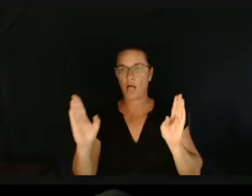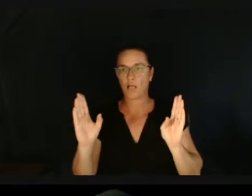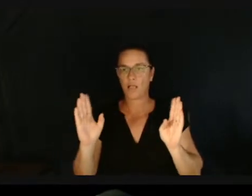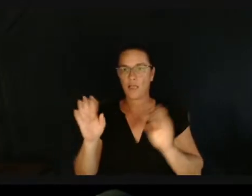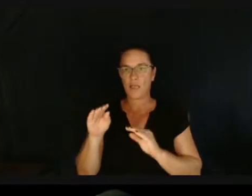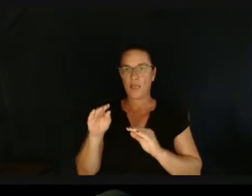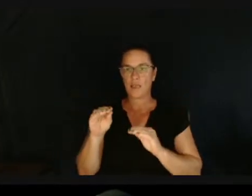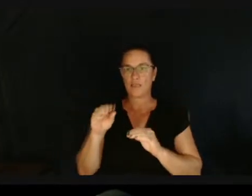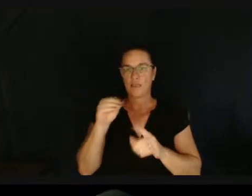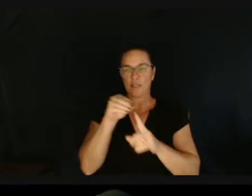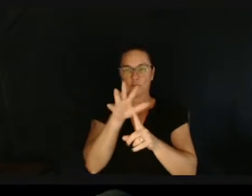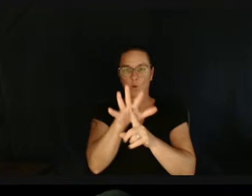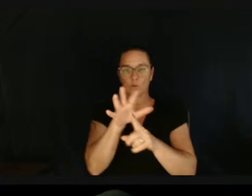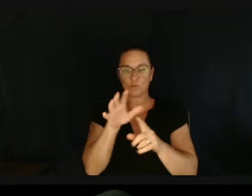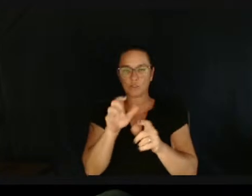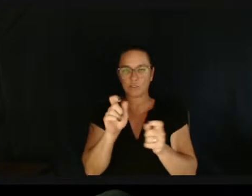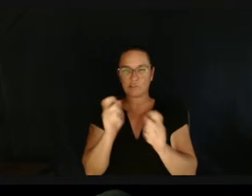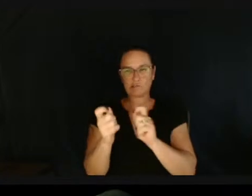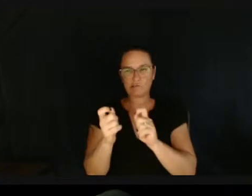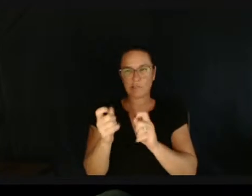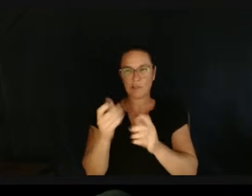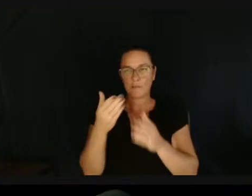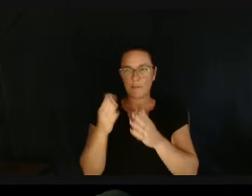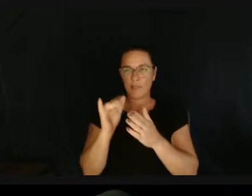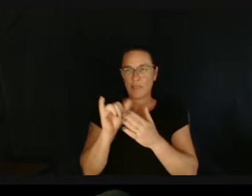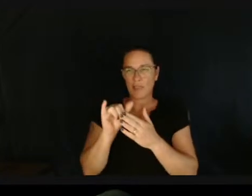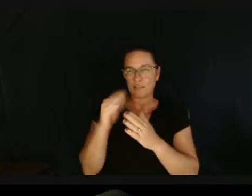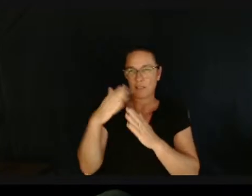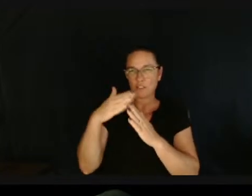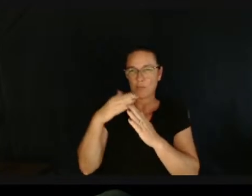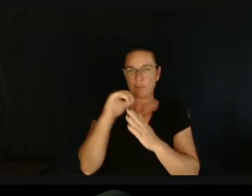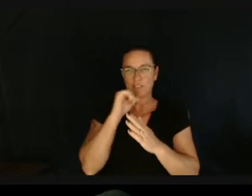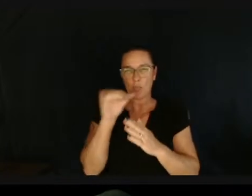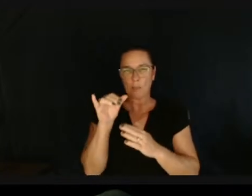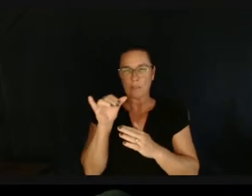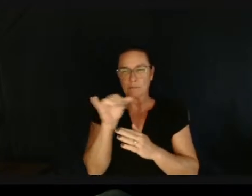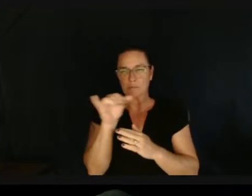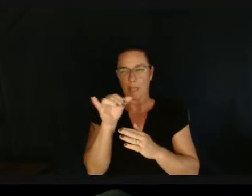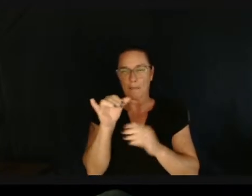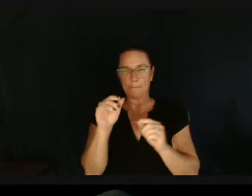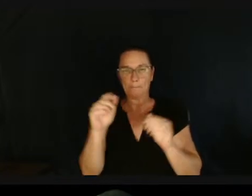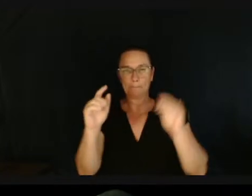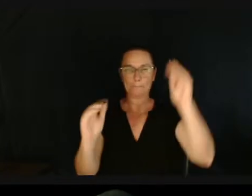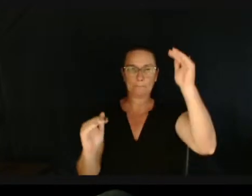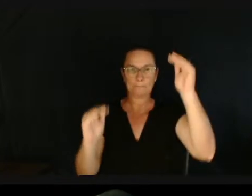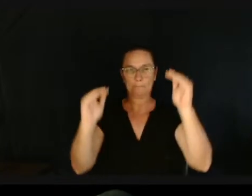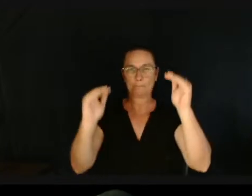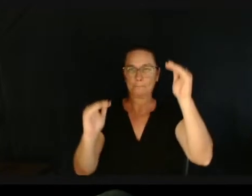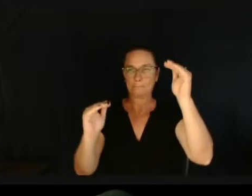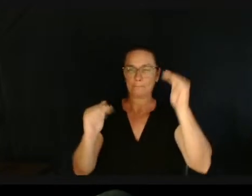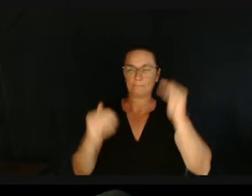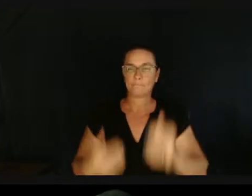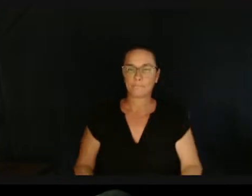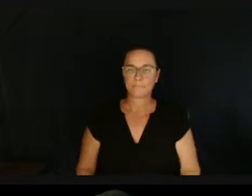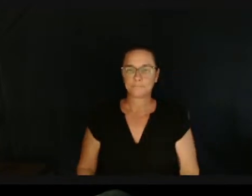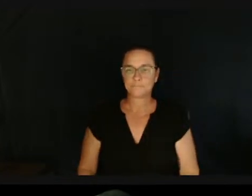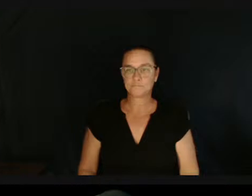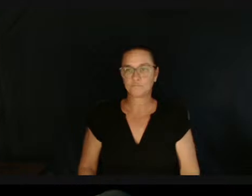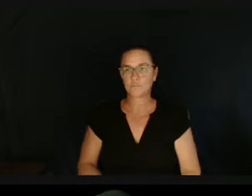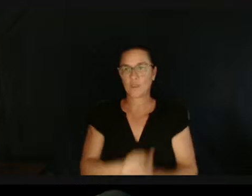So yeah, maybe that's the top. It's still not quite to the edge of the screen. And once it gets